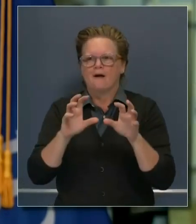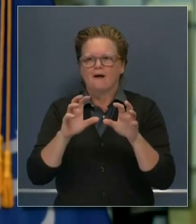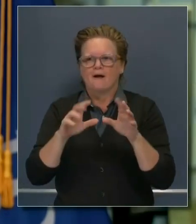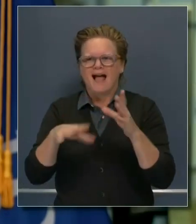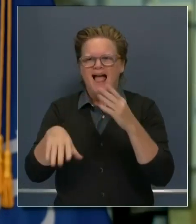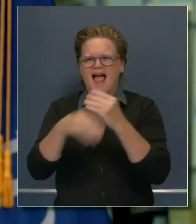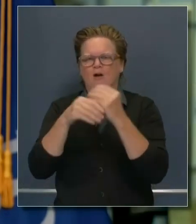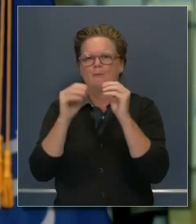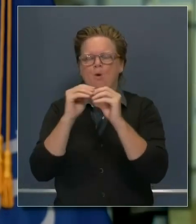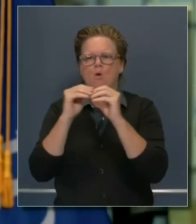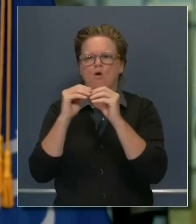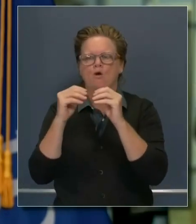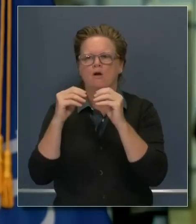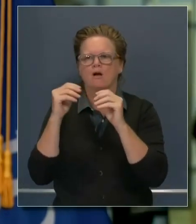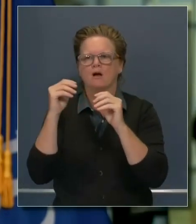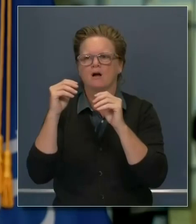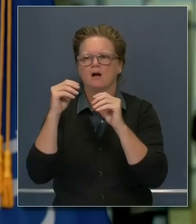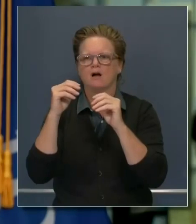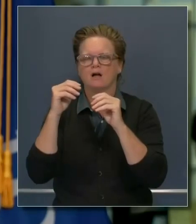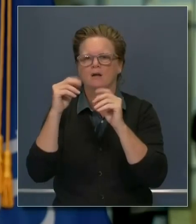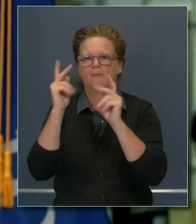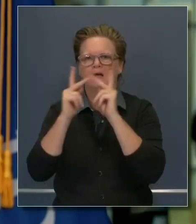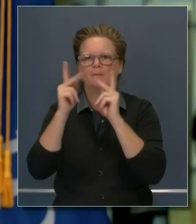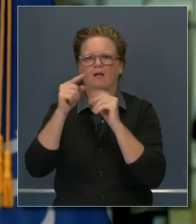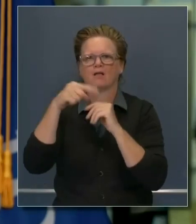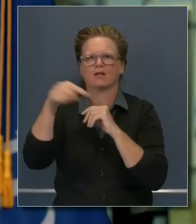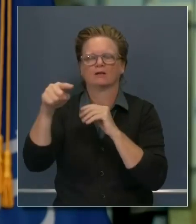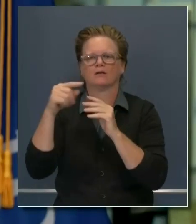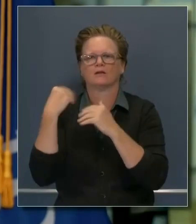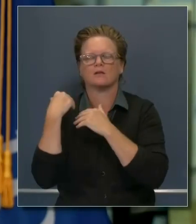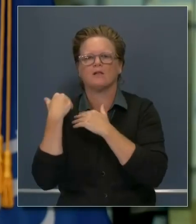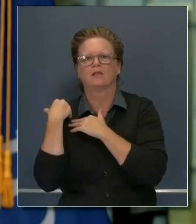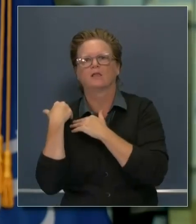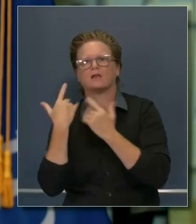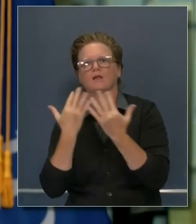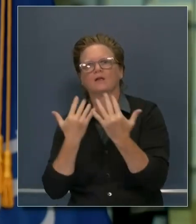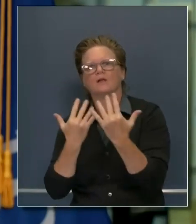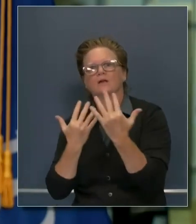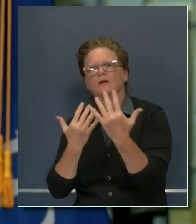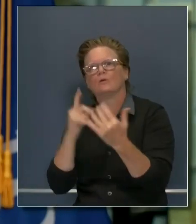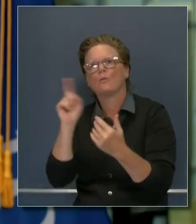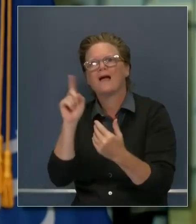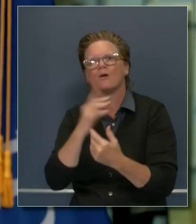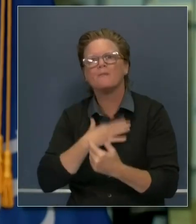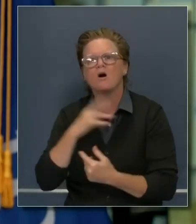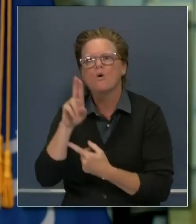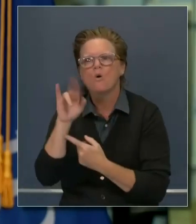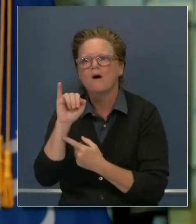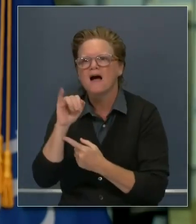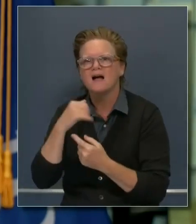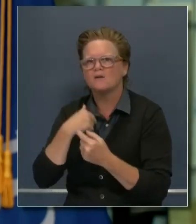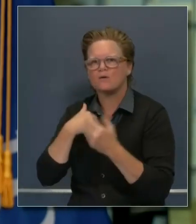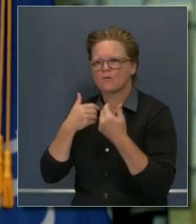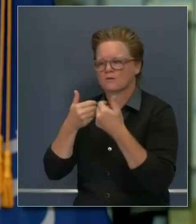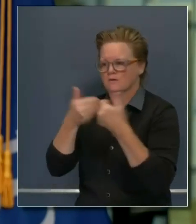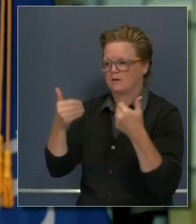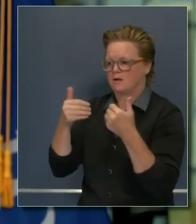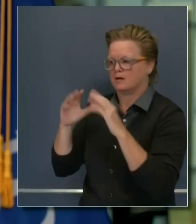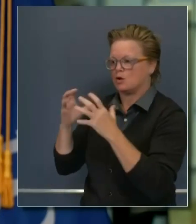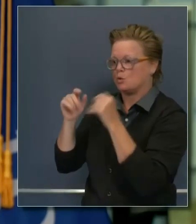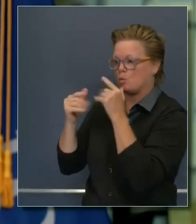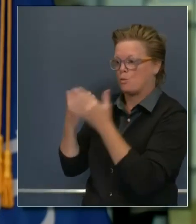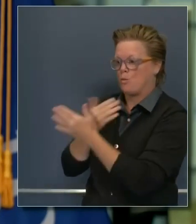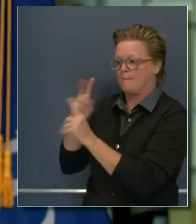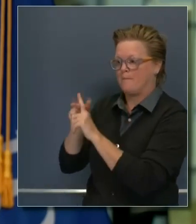those people in the next 2 weeks will actually really benefit from this implementation where we can make sure they go through an